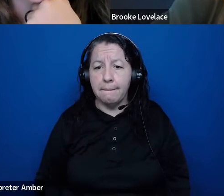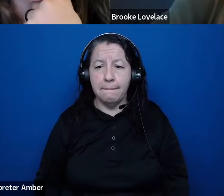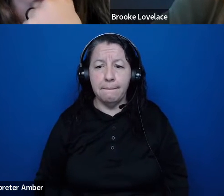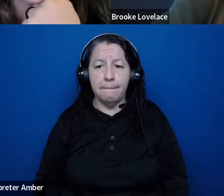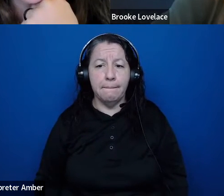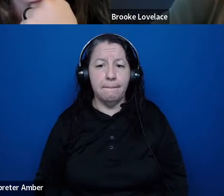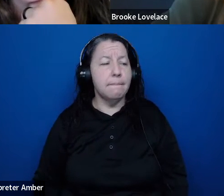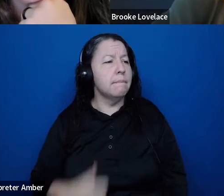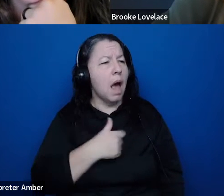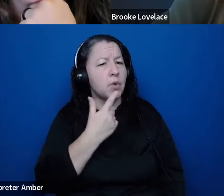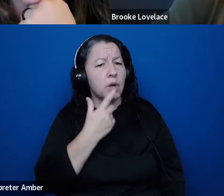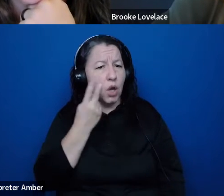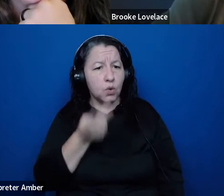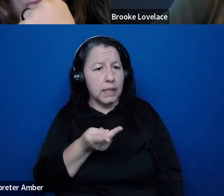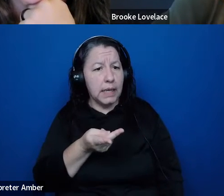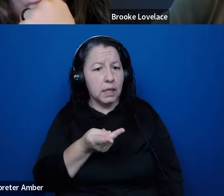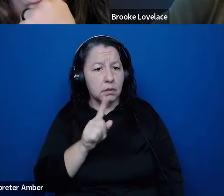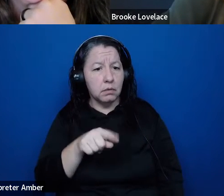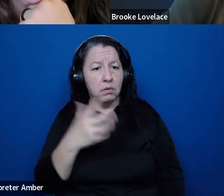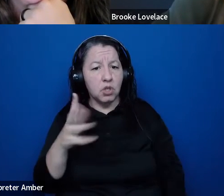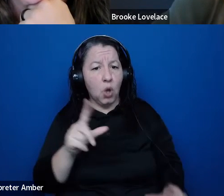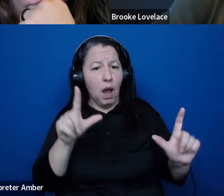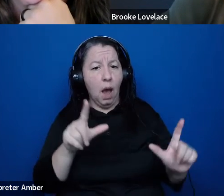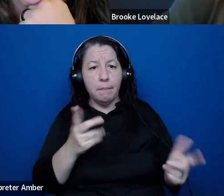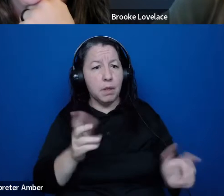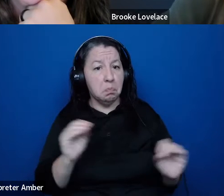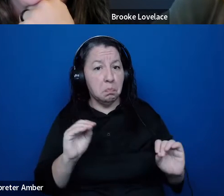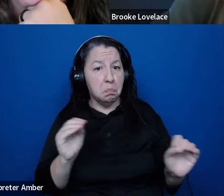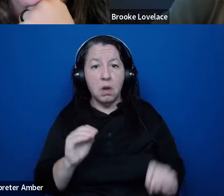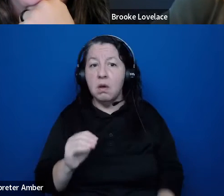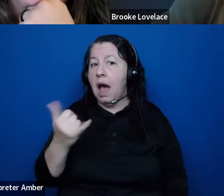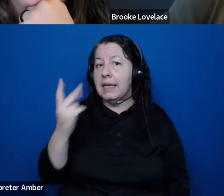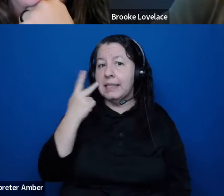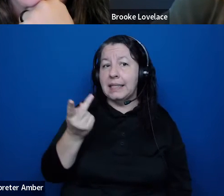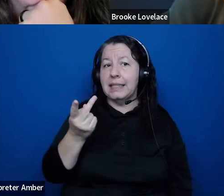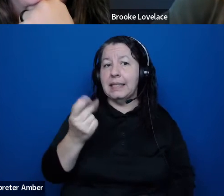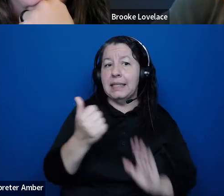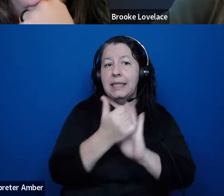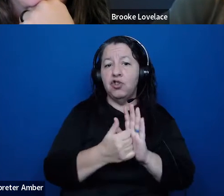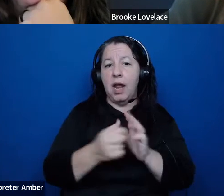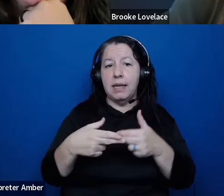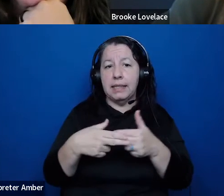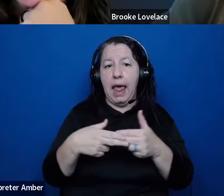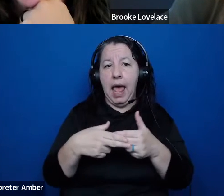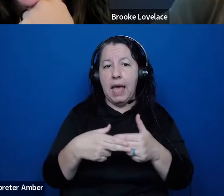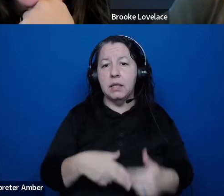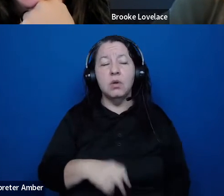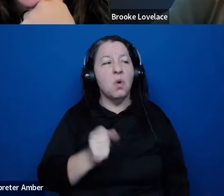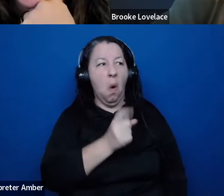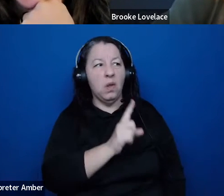I'm sorry, can you see it? I pulled it up, but I'm still seeing the slide. hold on a minute.